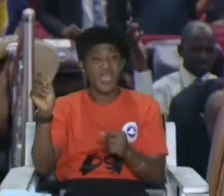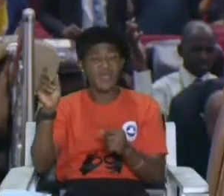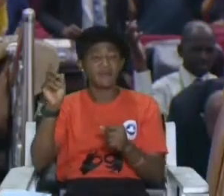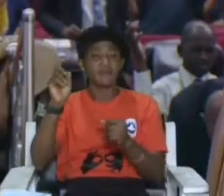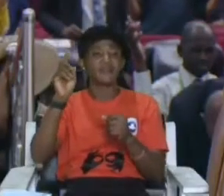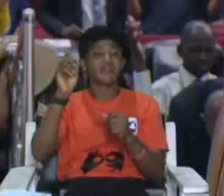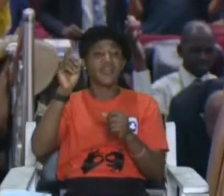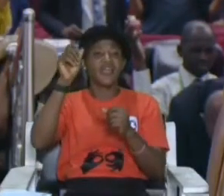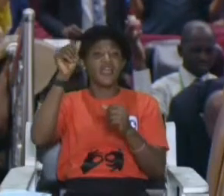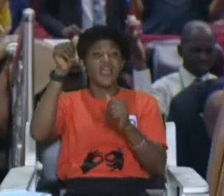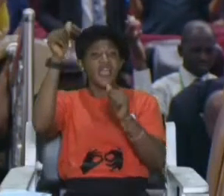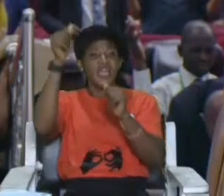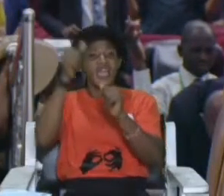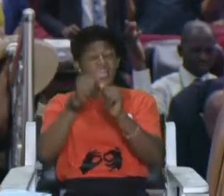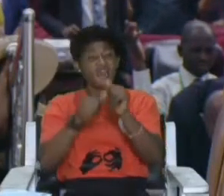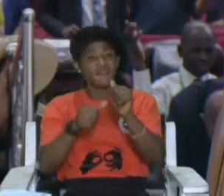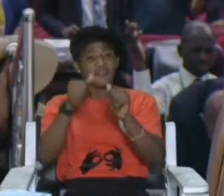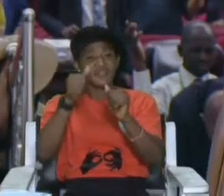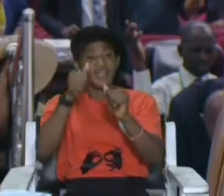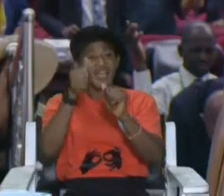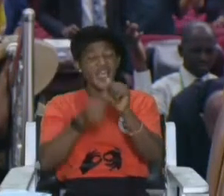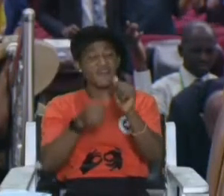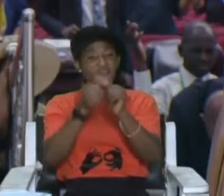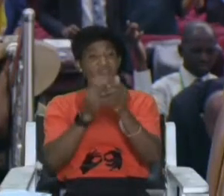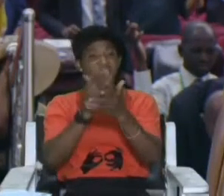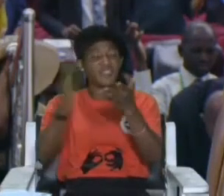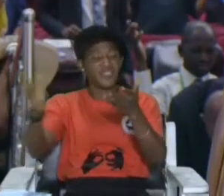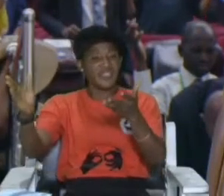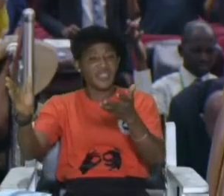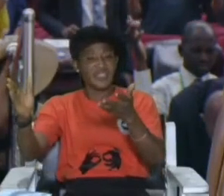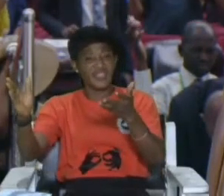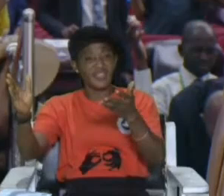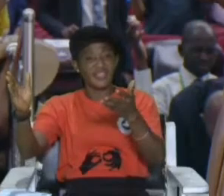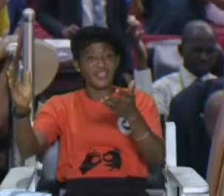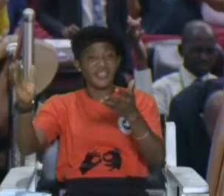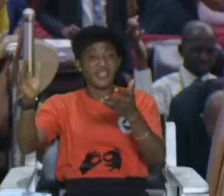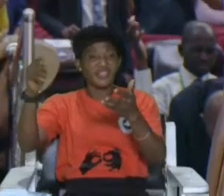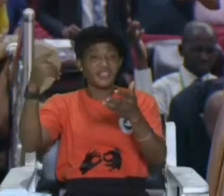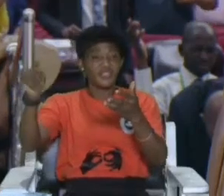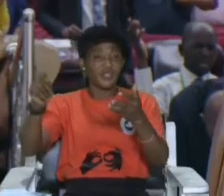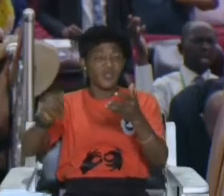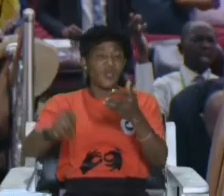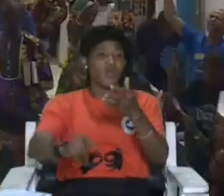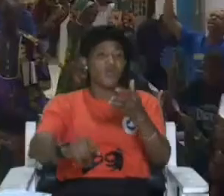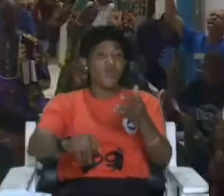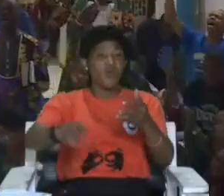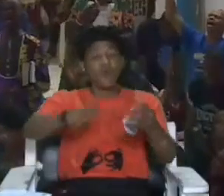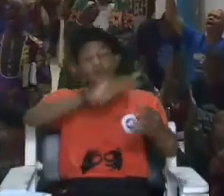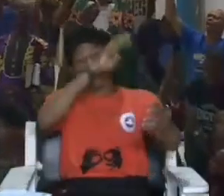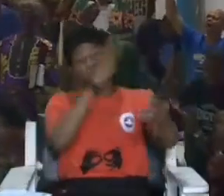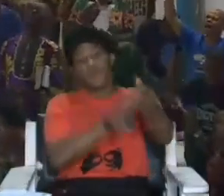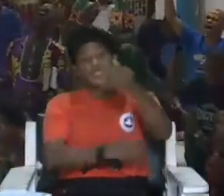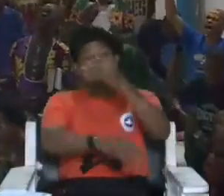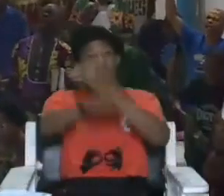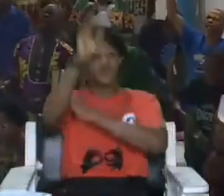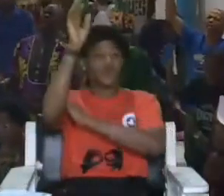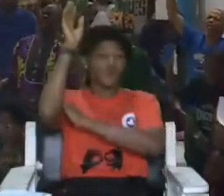Everything that could cause you sorrow, the Almighty God will uproot them.